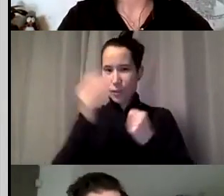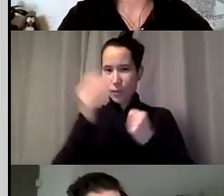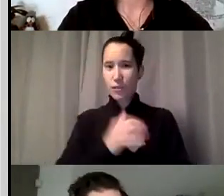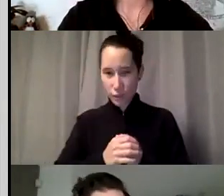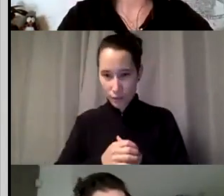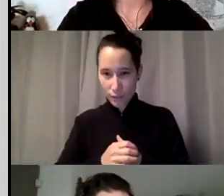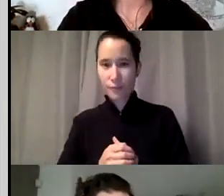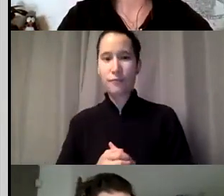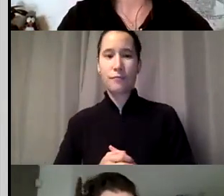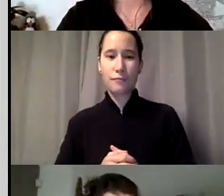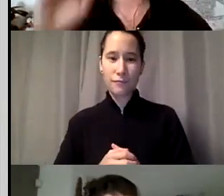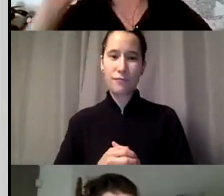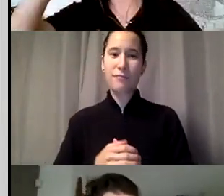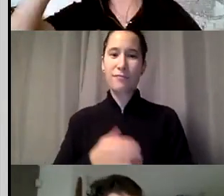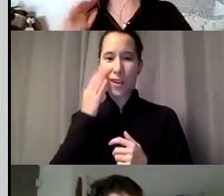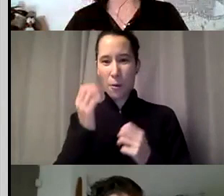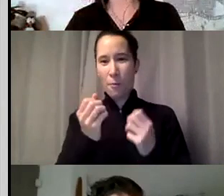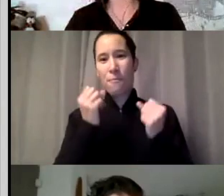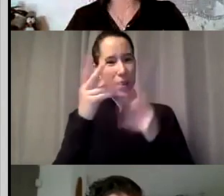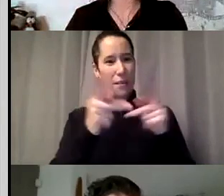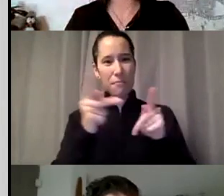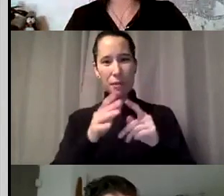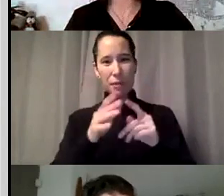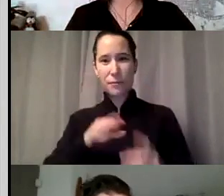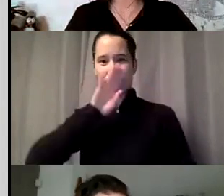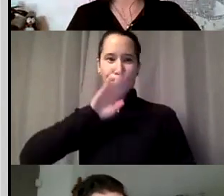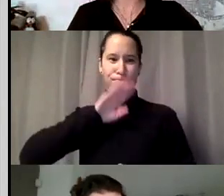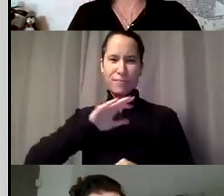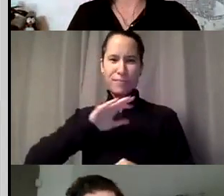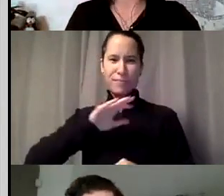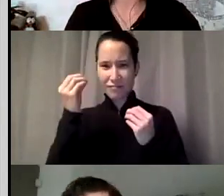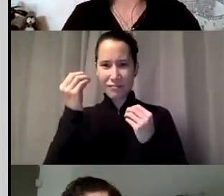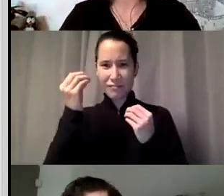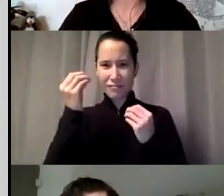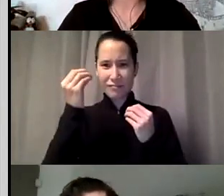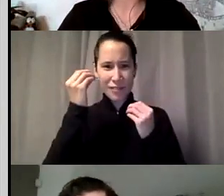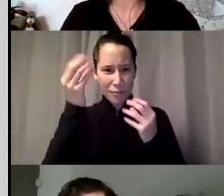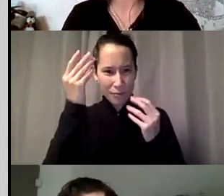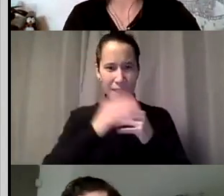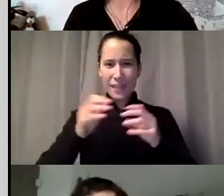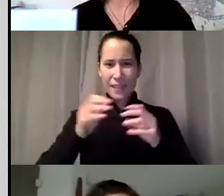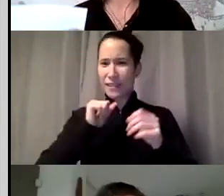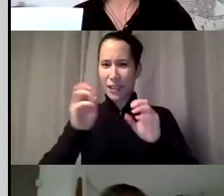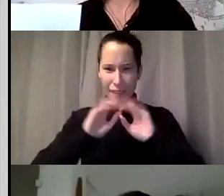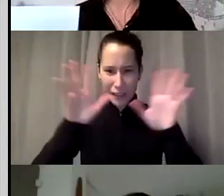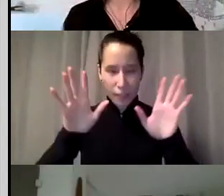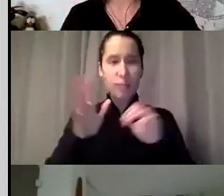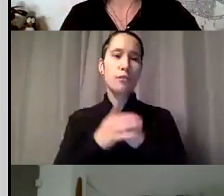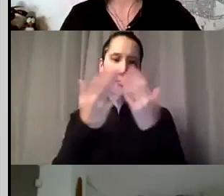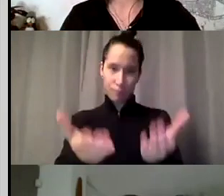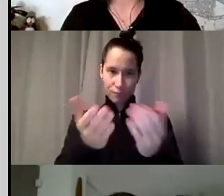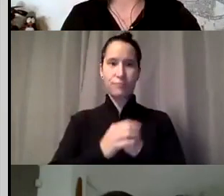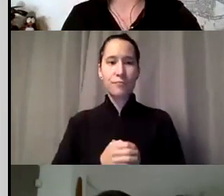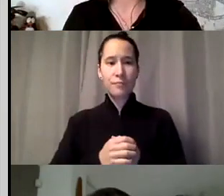not everything is clear at this time, but we're going to share a little bit more about that process as well. And so the development of the public health